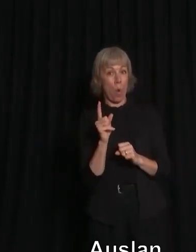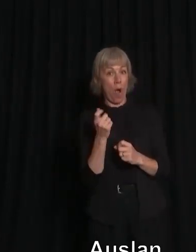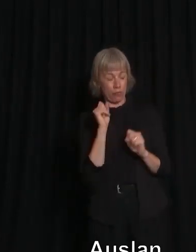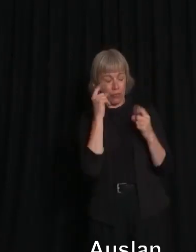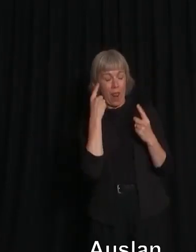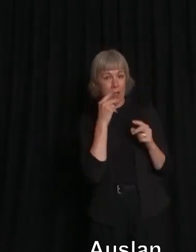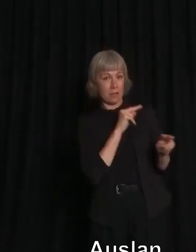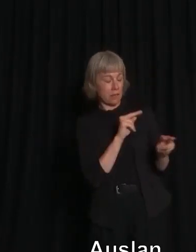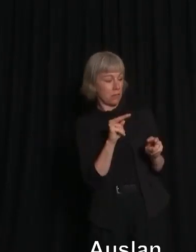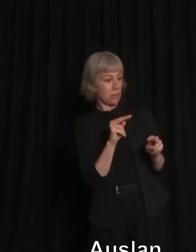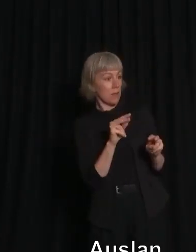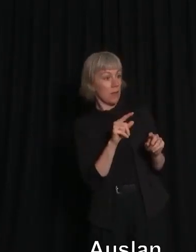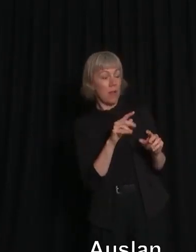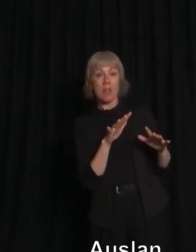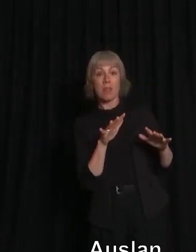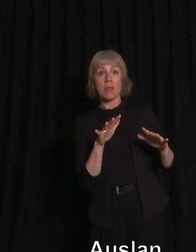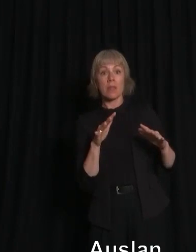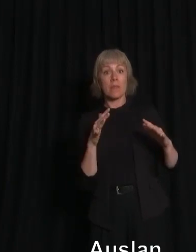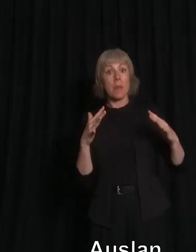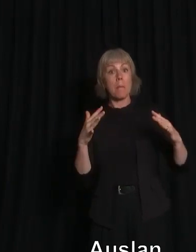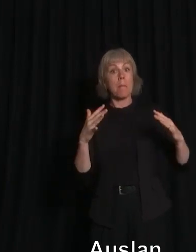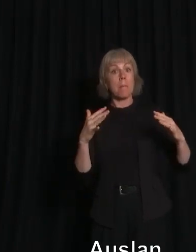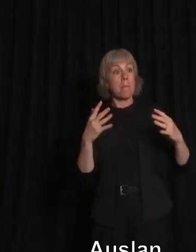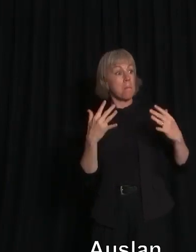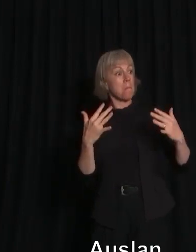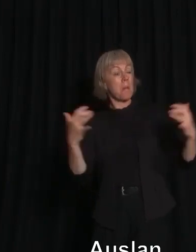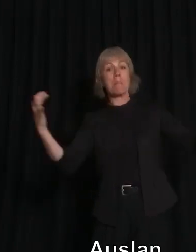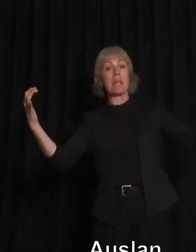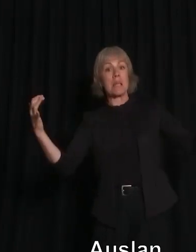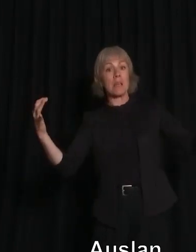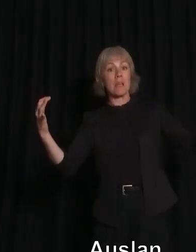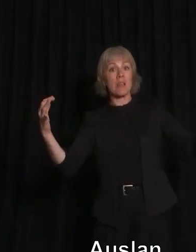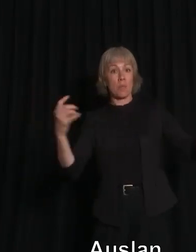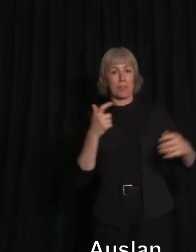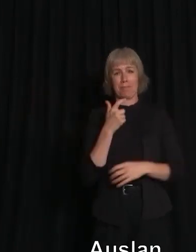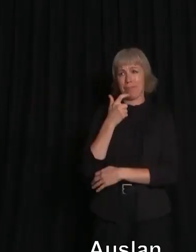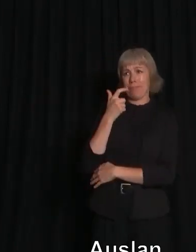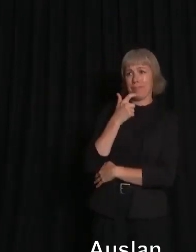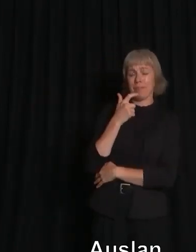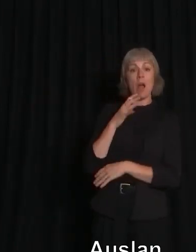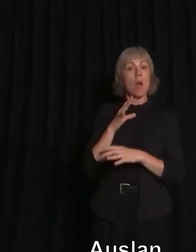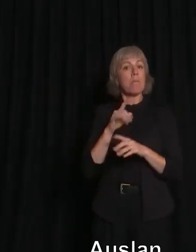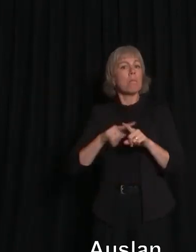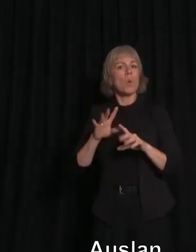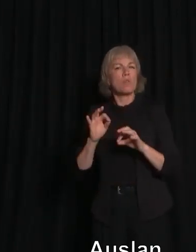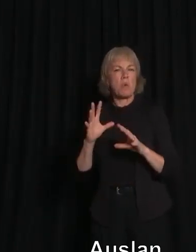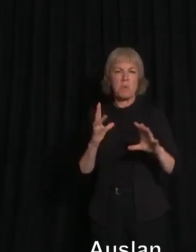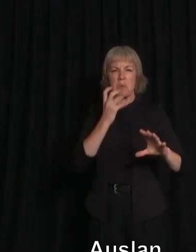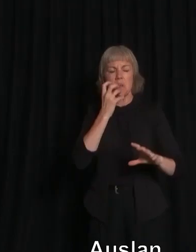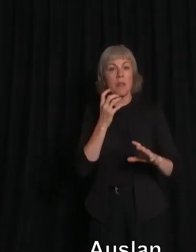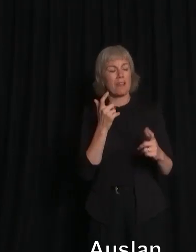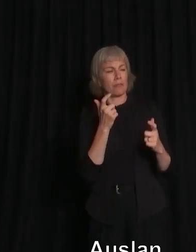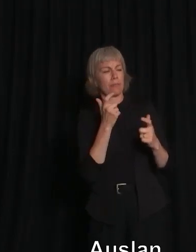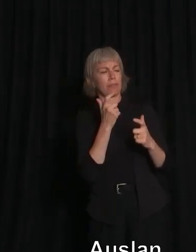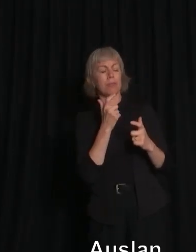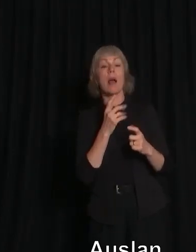just greeting the parade with bemusement, not hostility. And last year I marched again in Warsaw